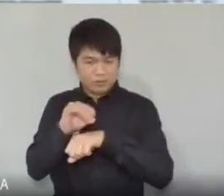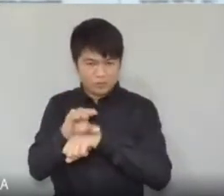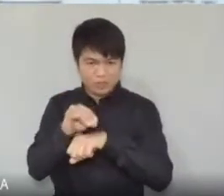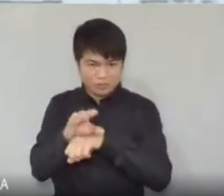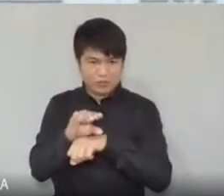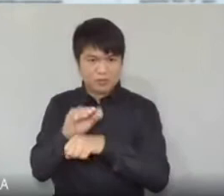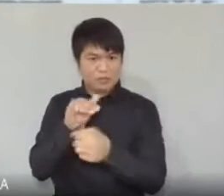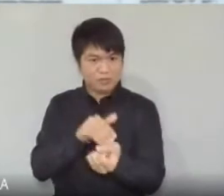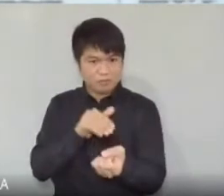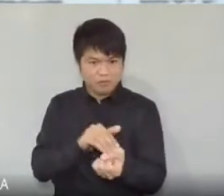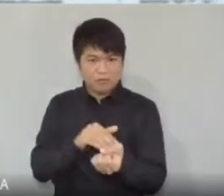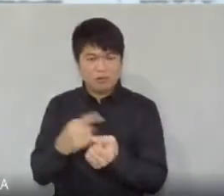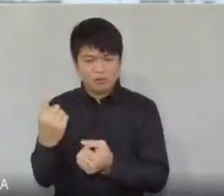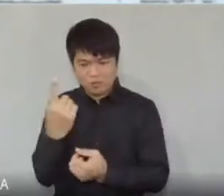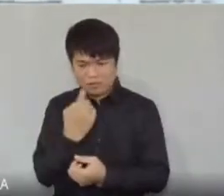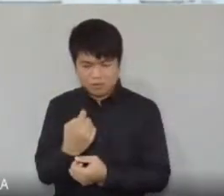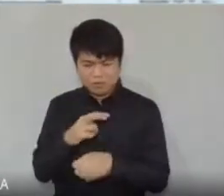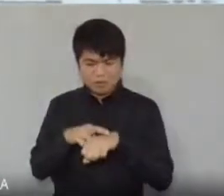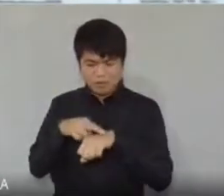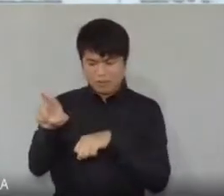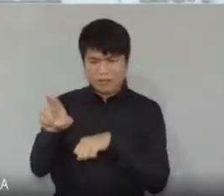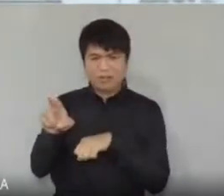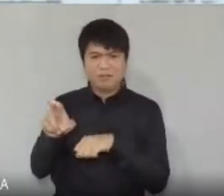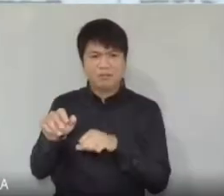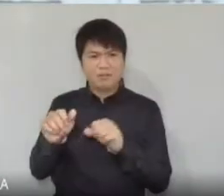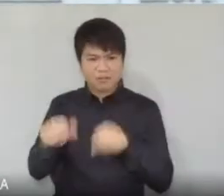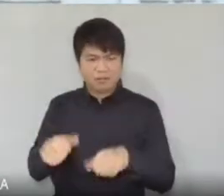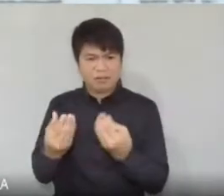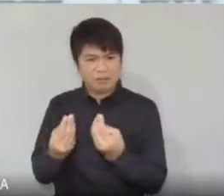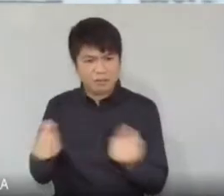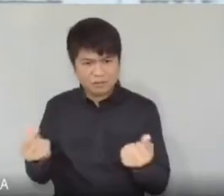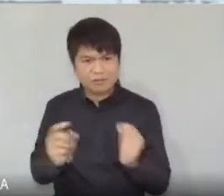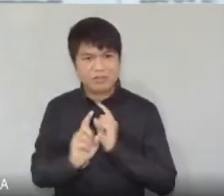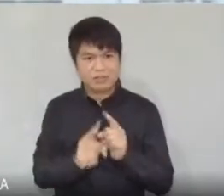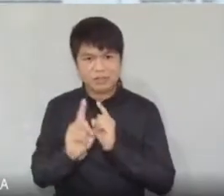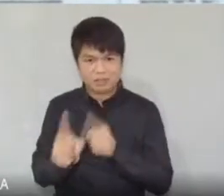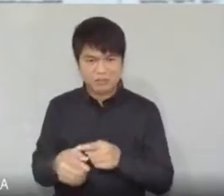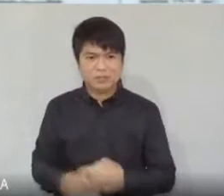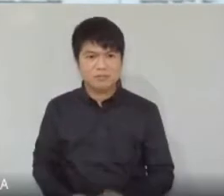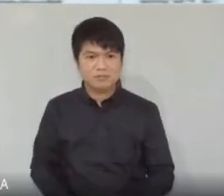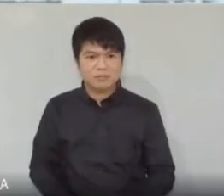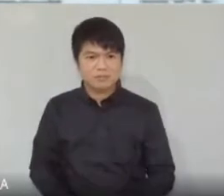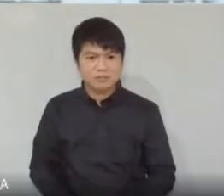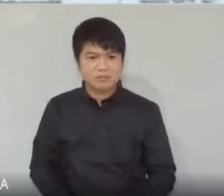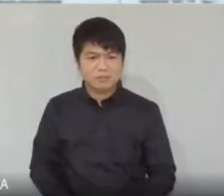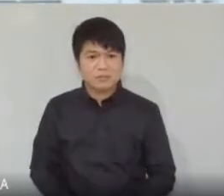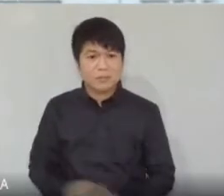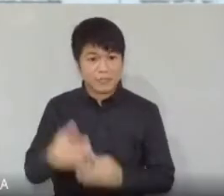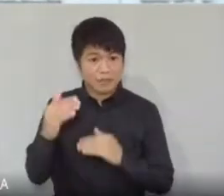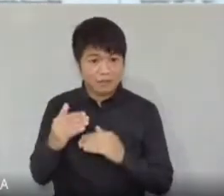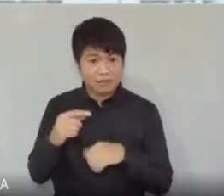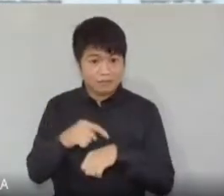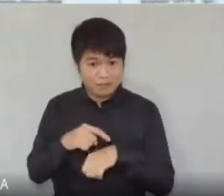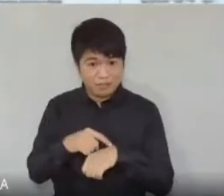say at the, just like on a regular basis before, when they have to come personally to